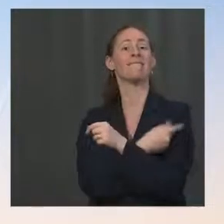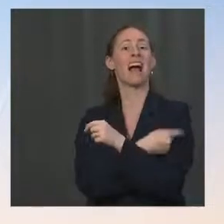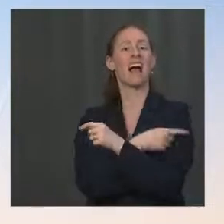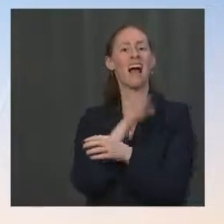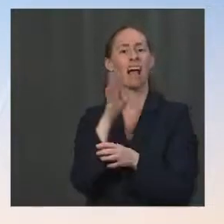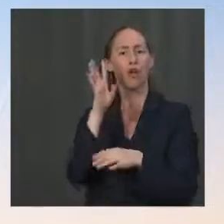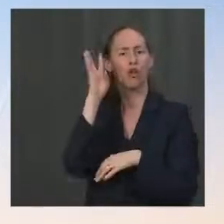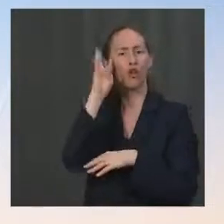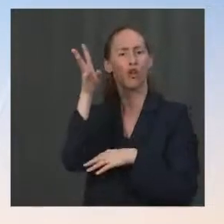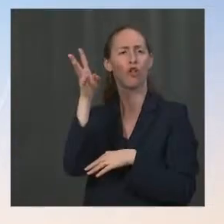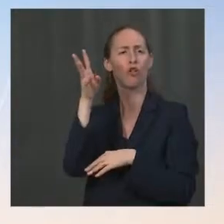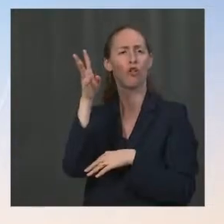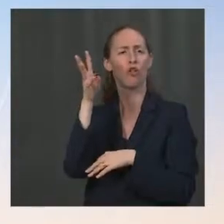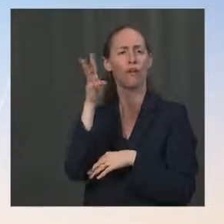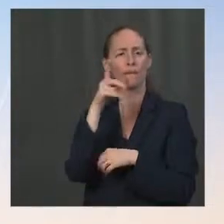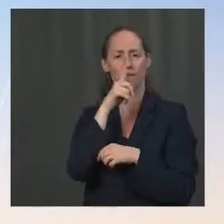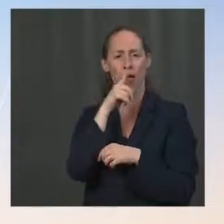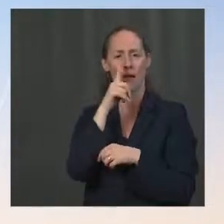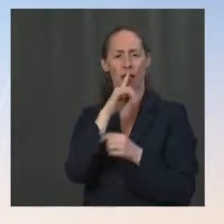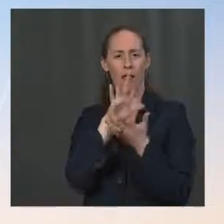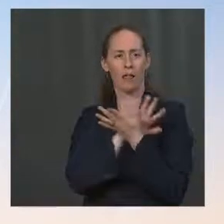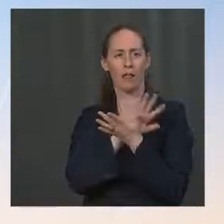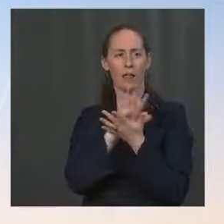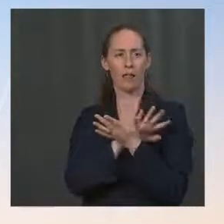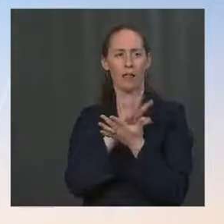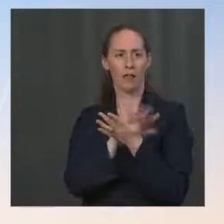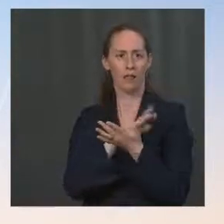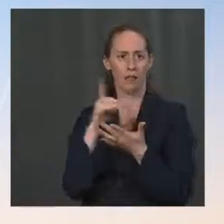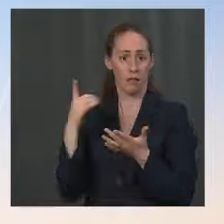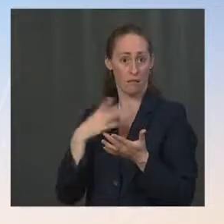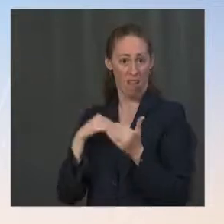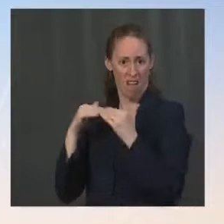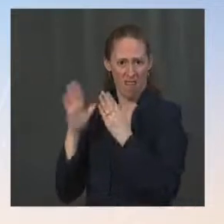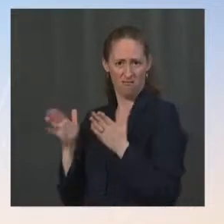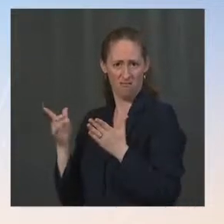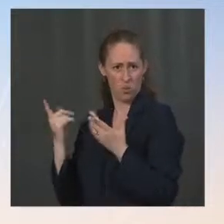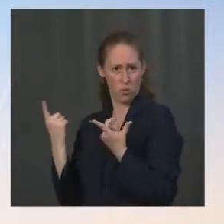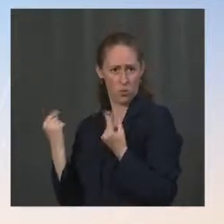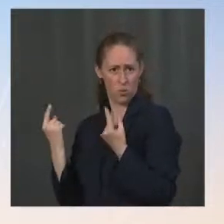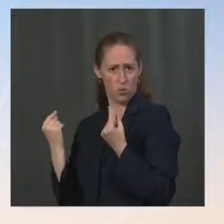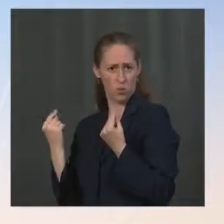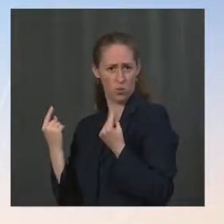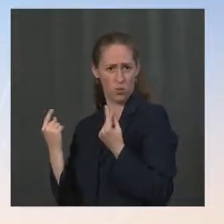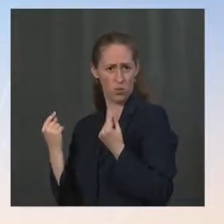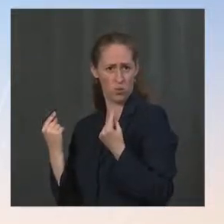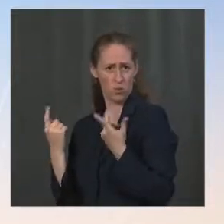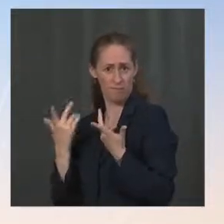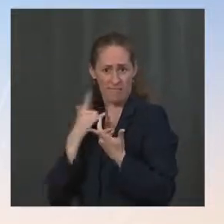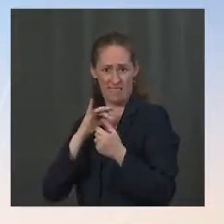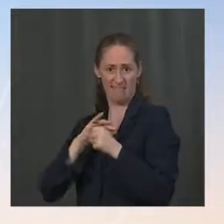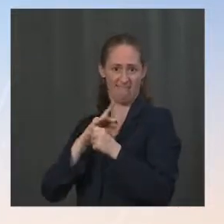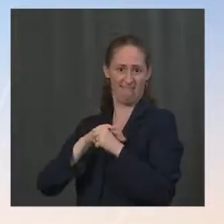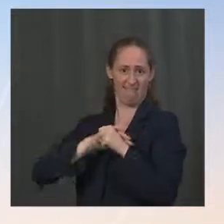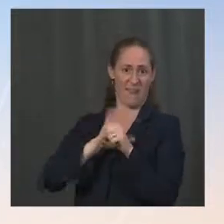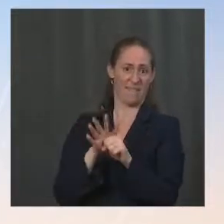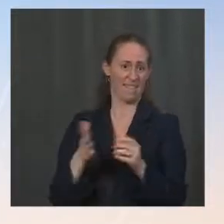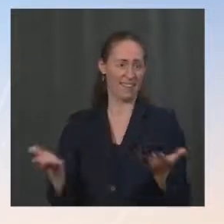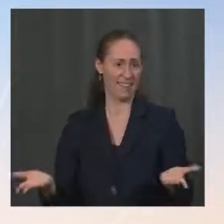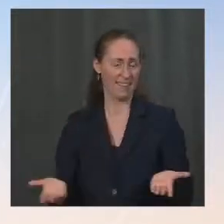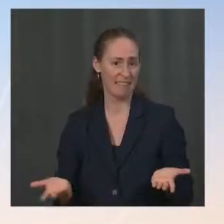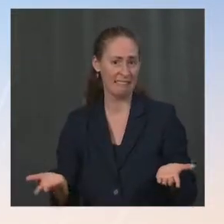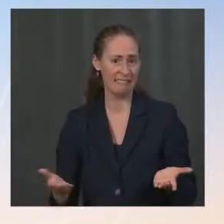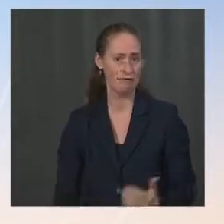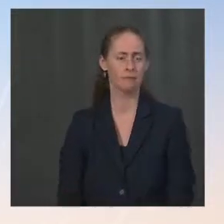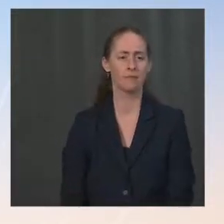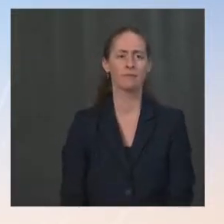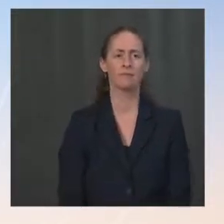is the White House that this could threaten the nation's progress against the virus? I would not state that as our level of concern. Of